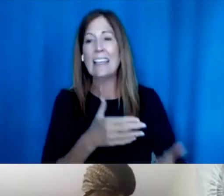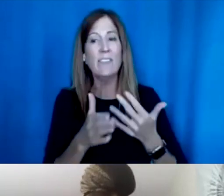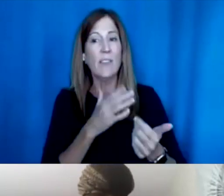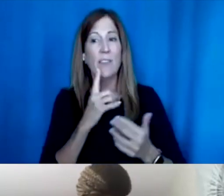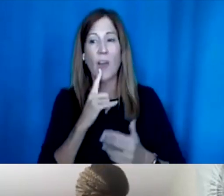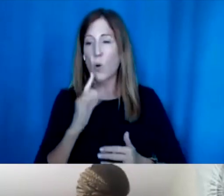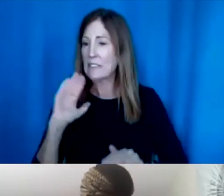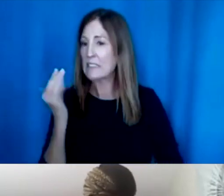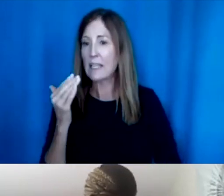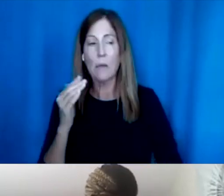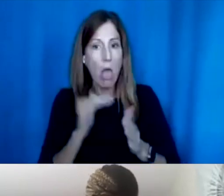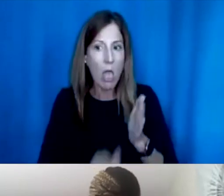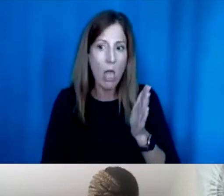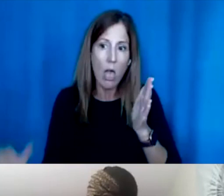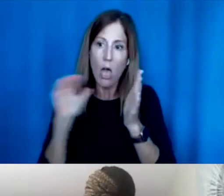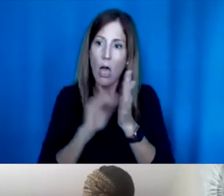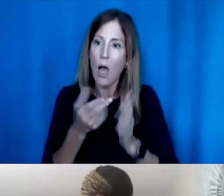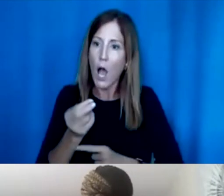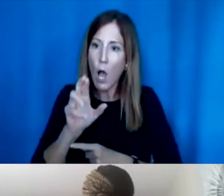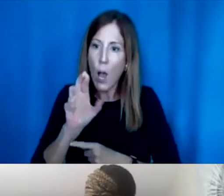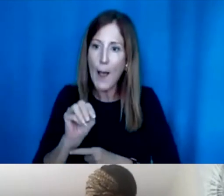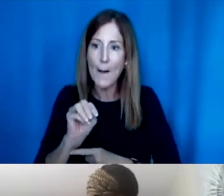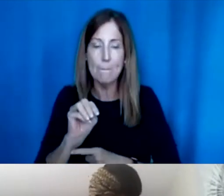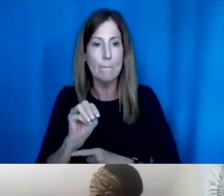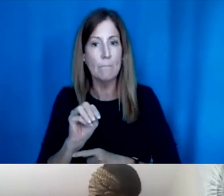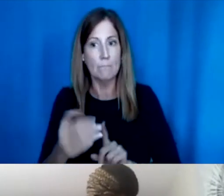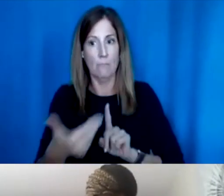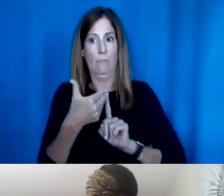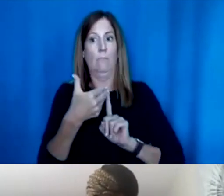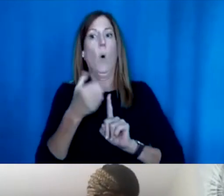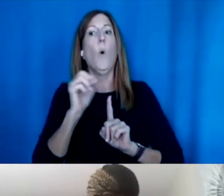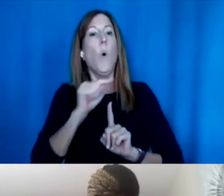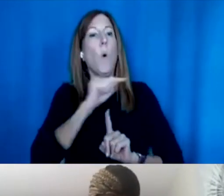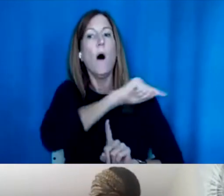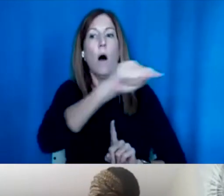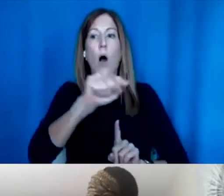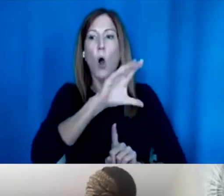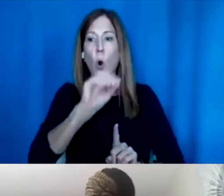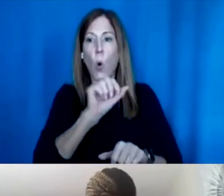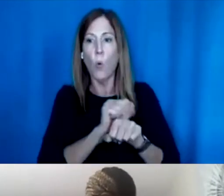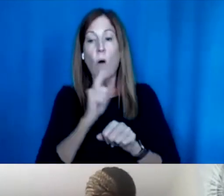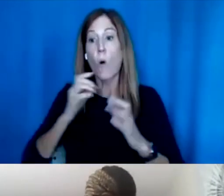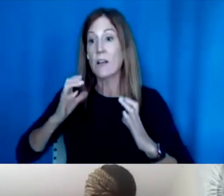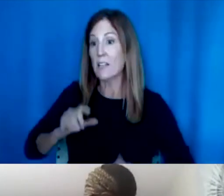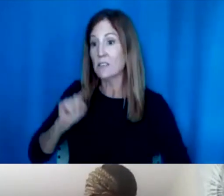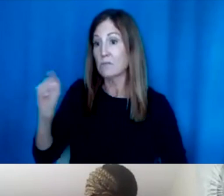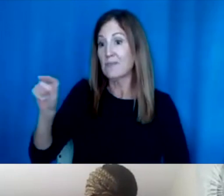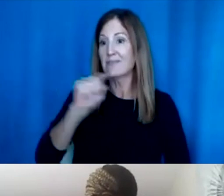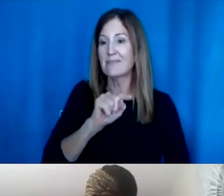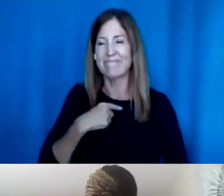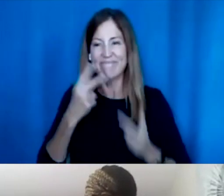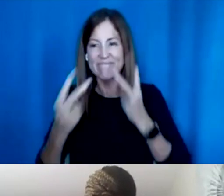to come, not only for them personally, but also for their coworkers and the customers, because we don't want to leave a